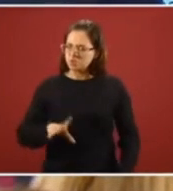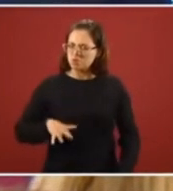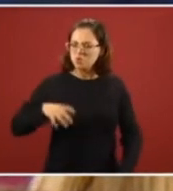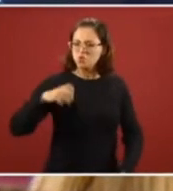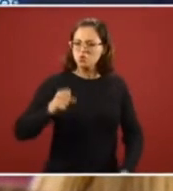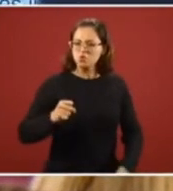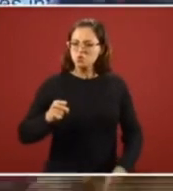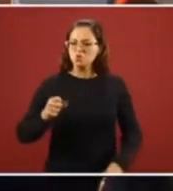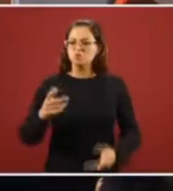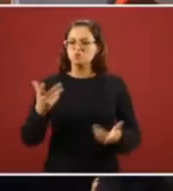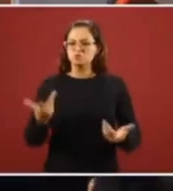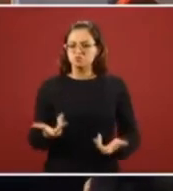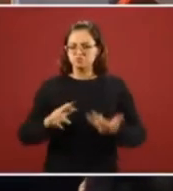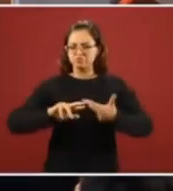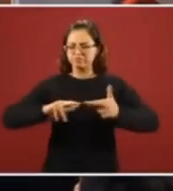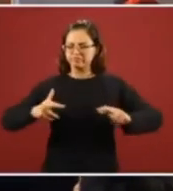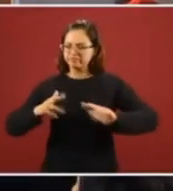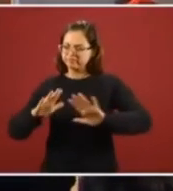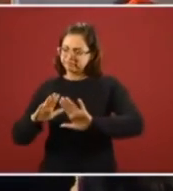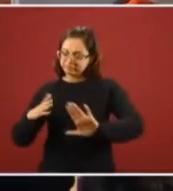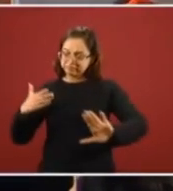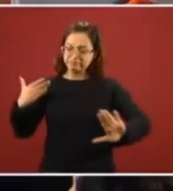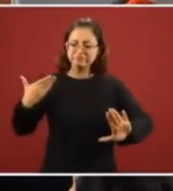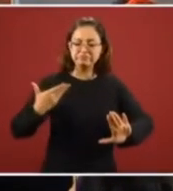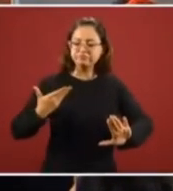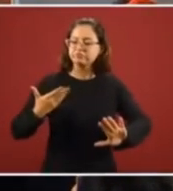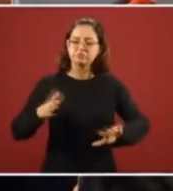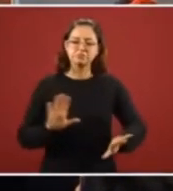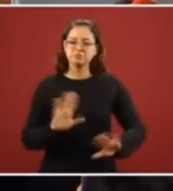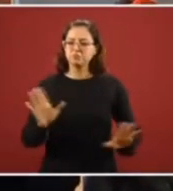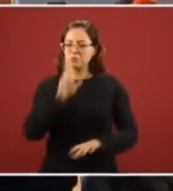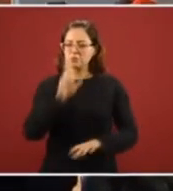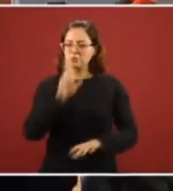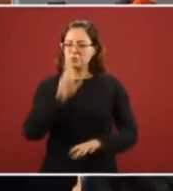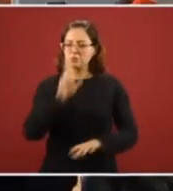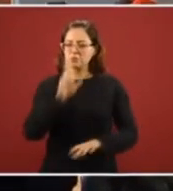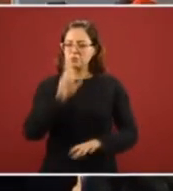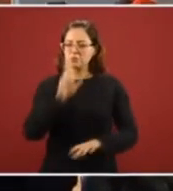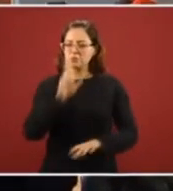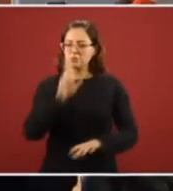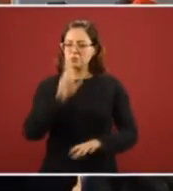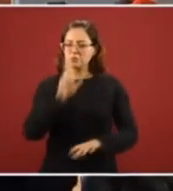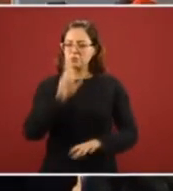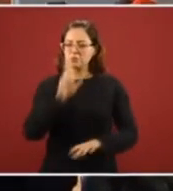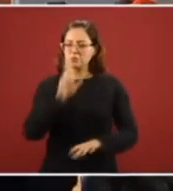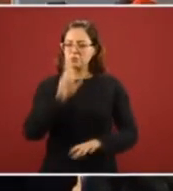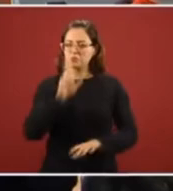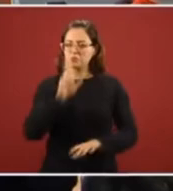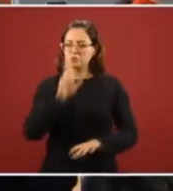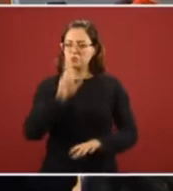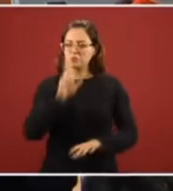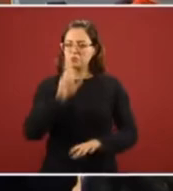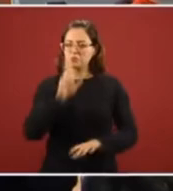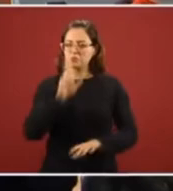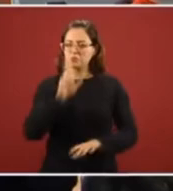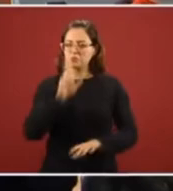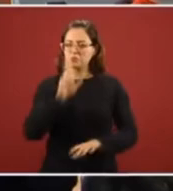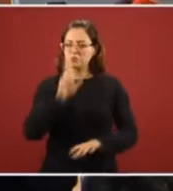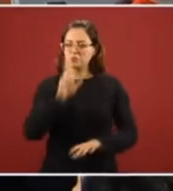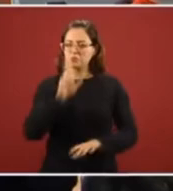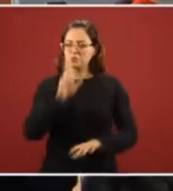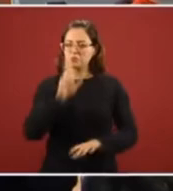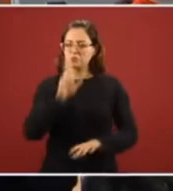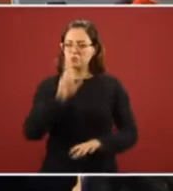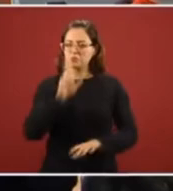en las relaciones internacionales so not using force